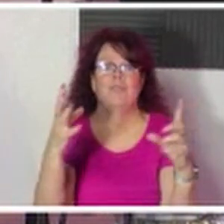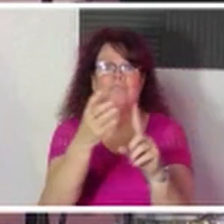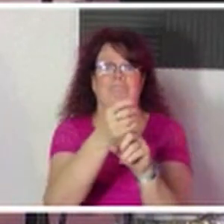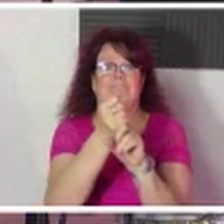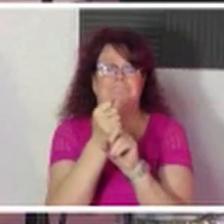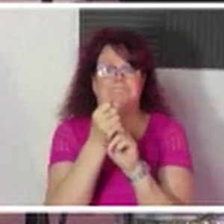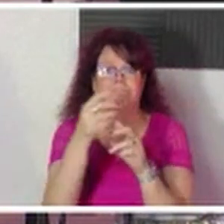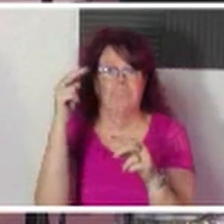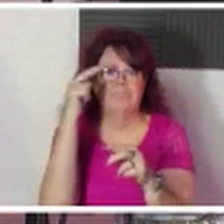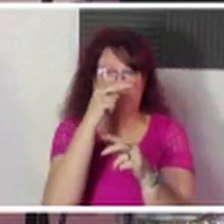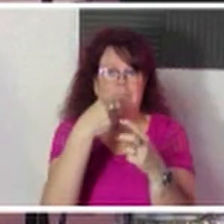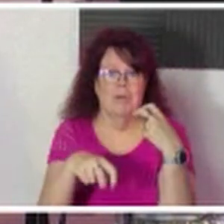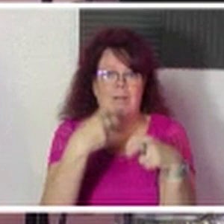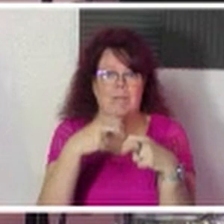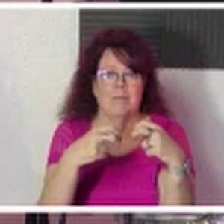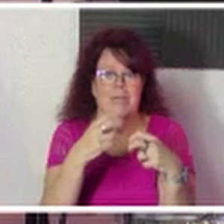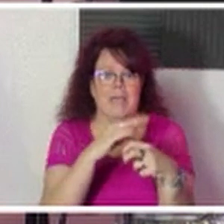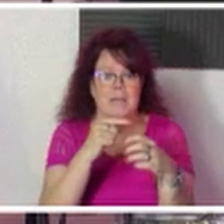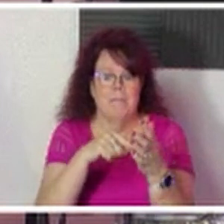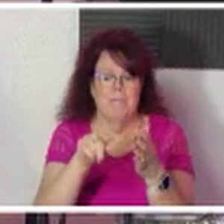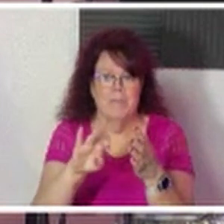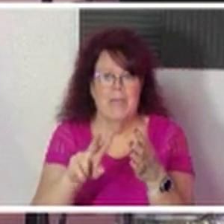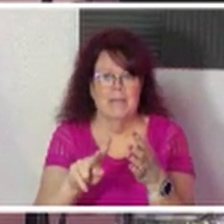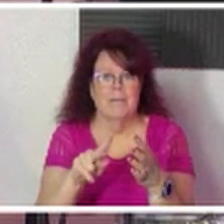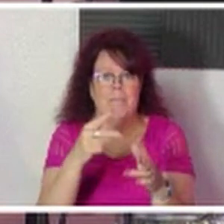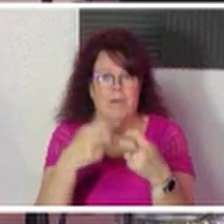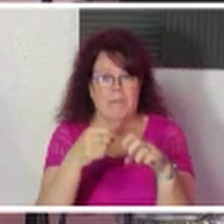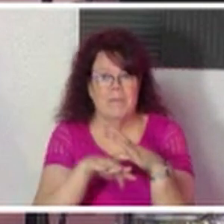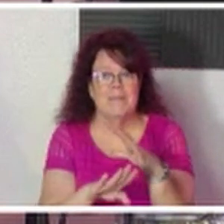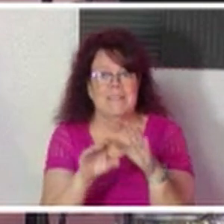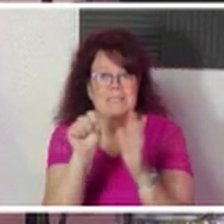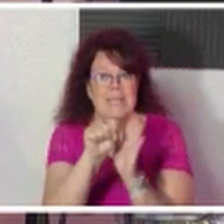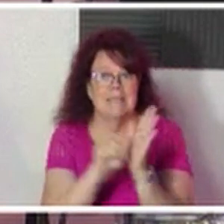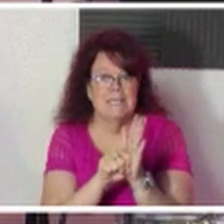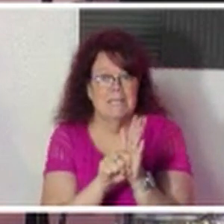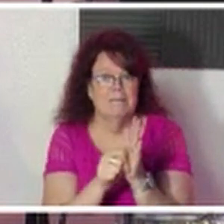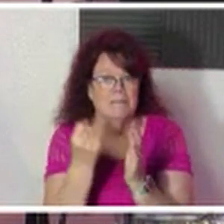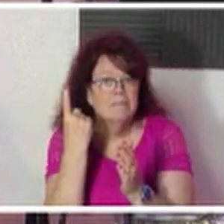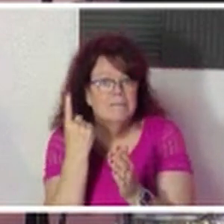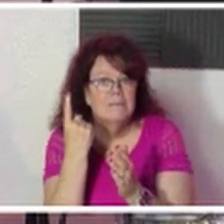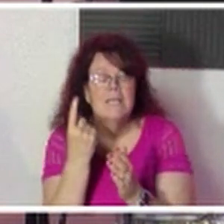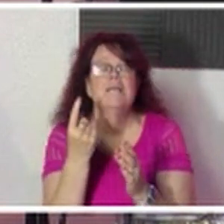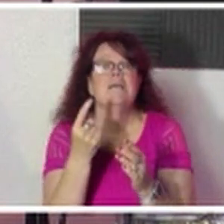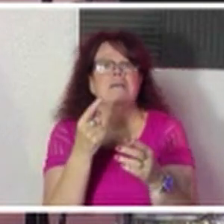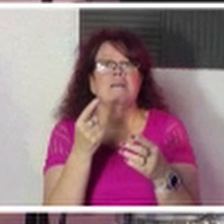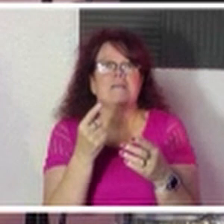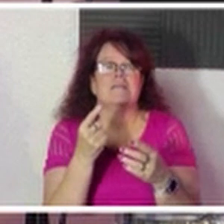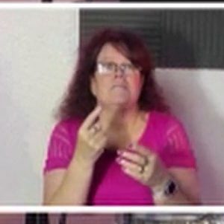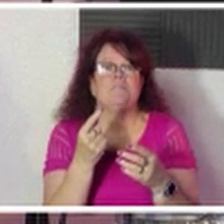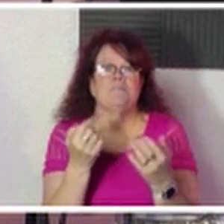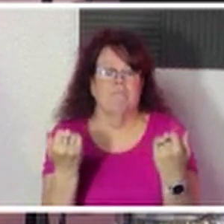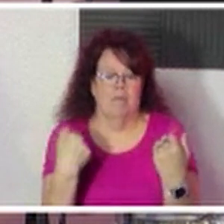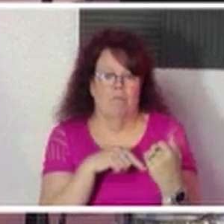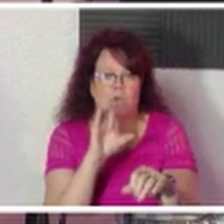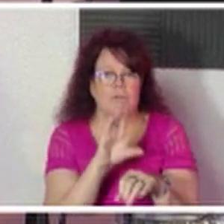problem and a retribution problem in this state. Are you with me? And so as the church that